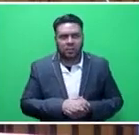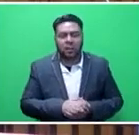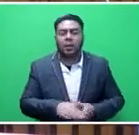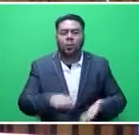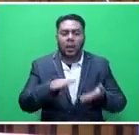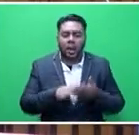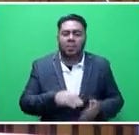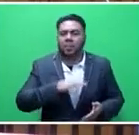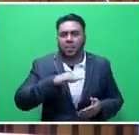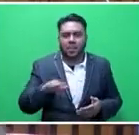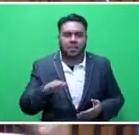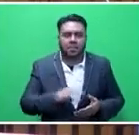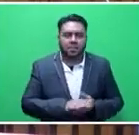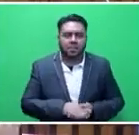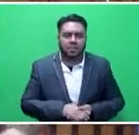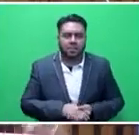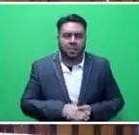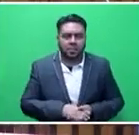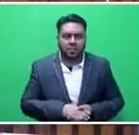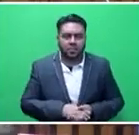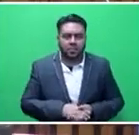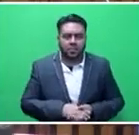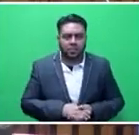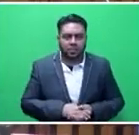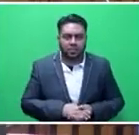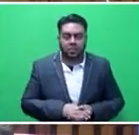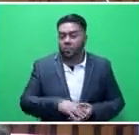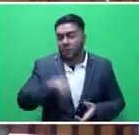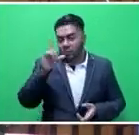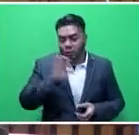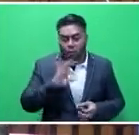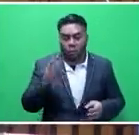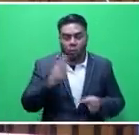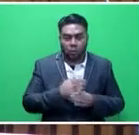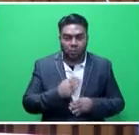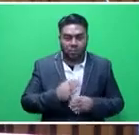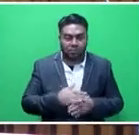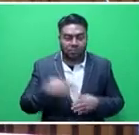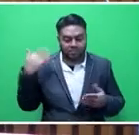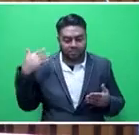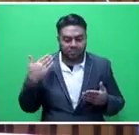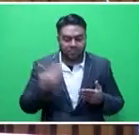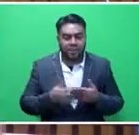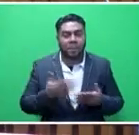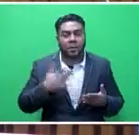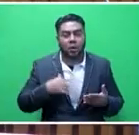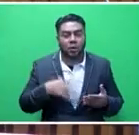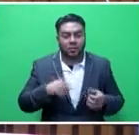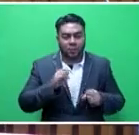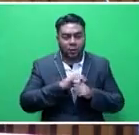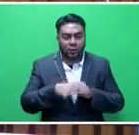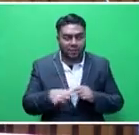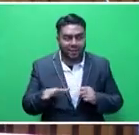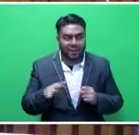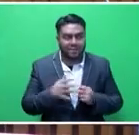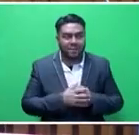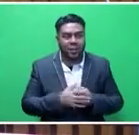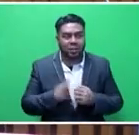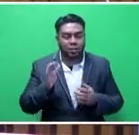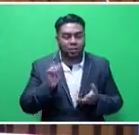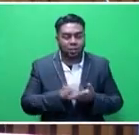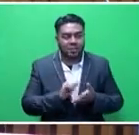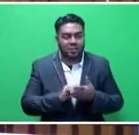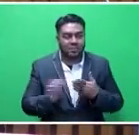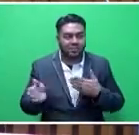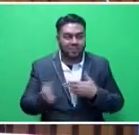help them, sir. Now, if they weren't able to operate because of COVID-19, and there were shops that were closed down because